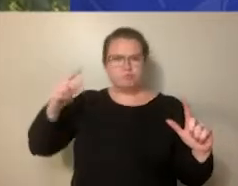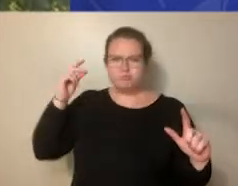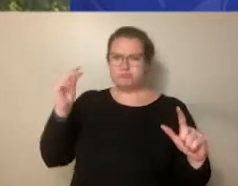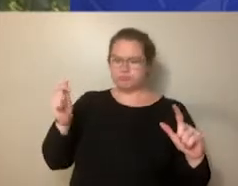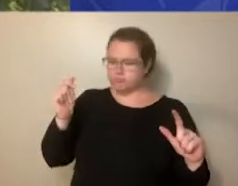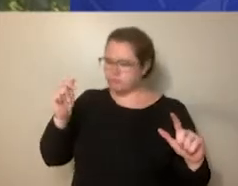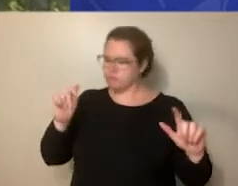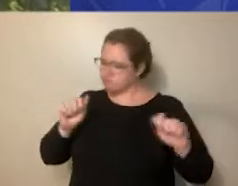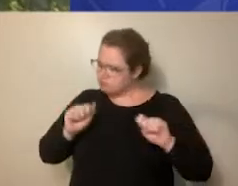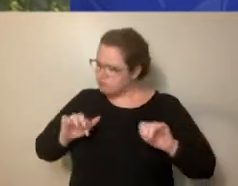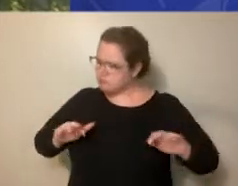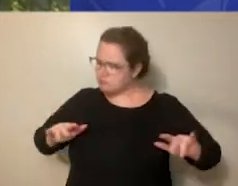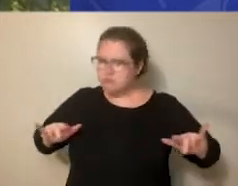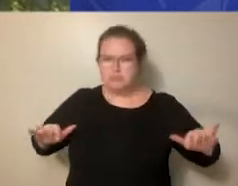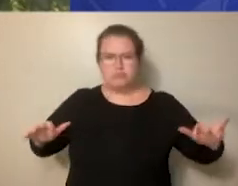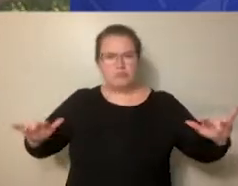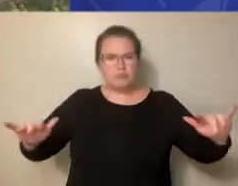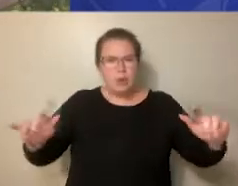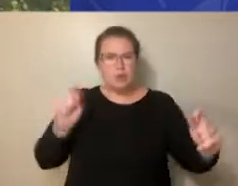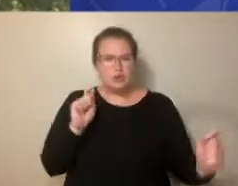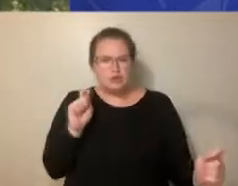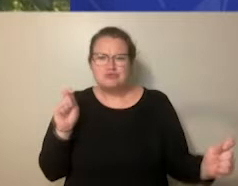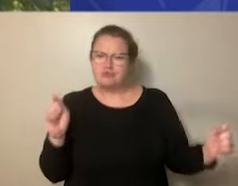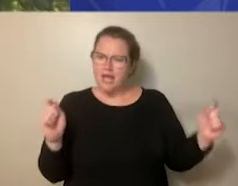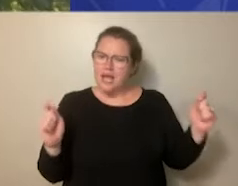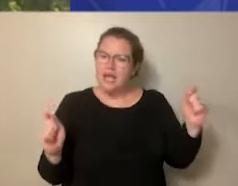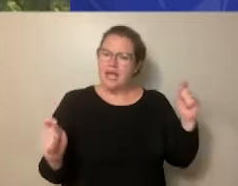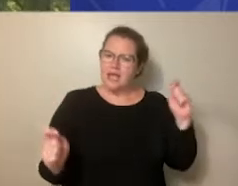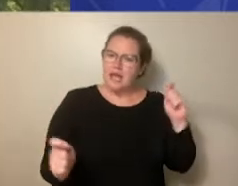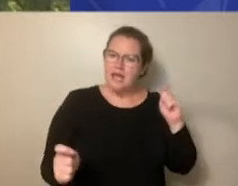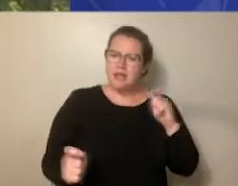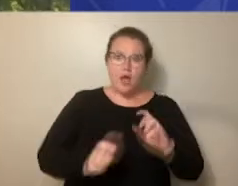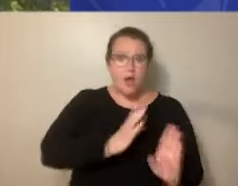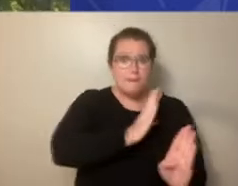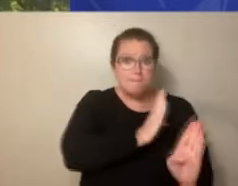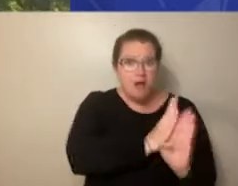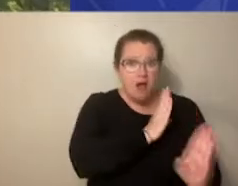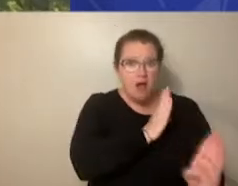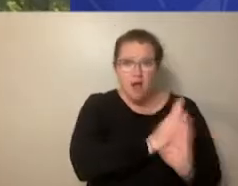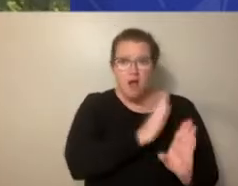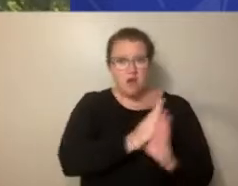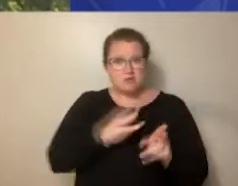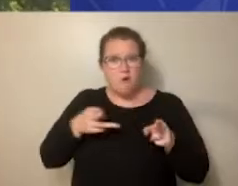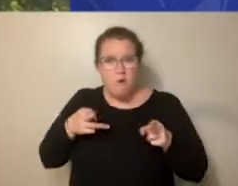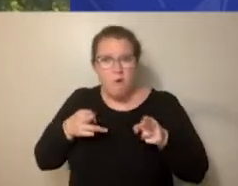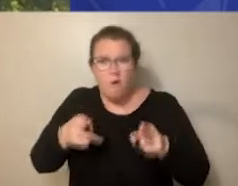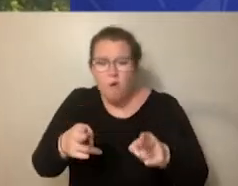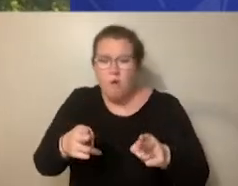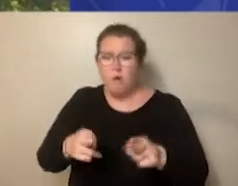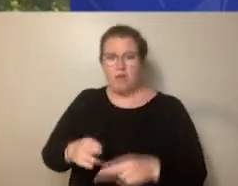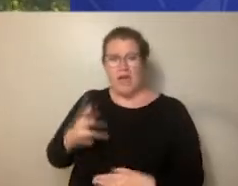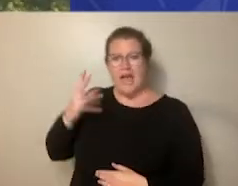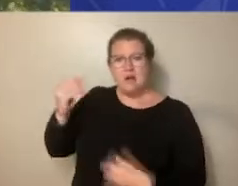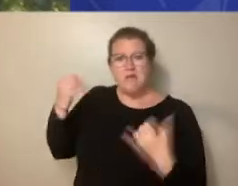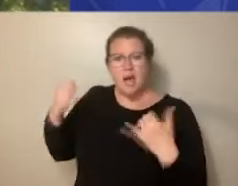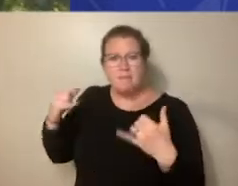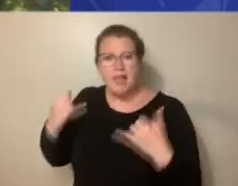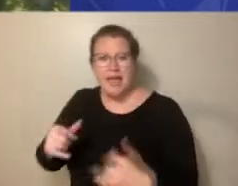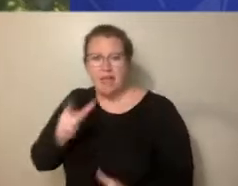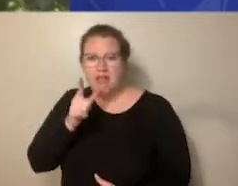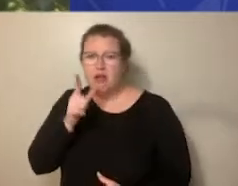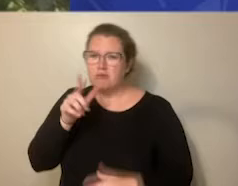Suddenly everything has changed. No buses, no hallways, no recess, school lunches.